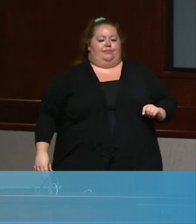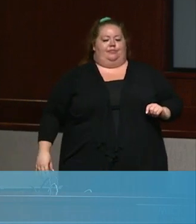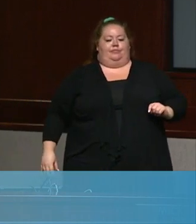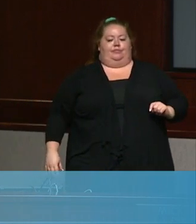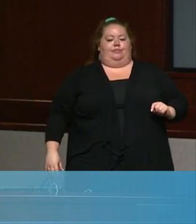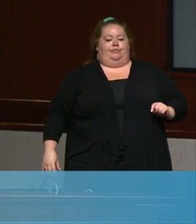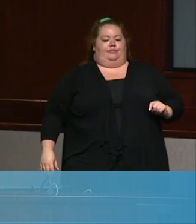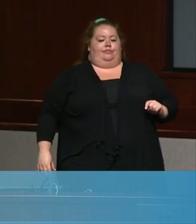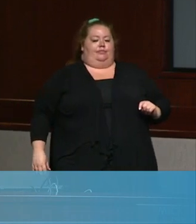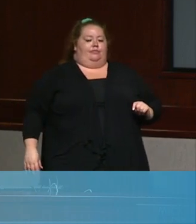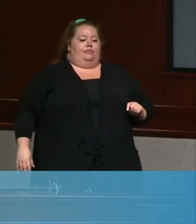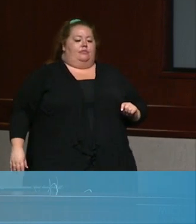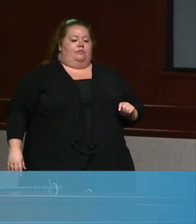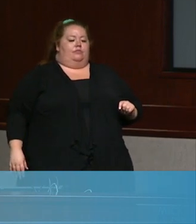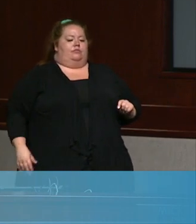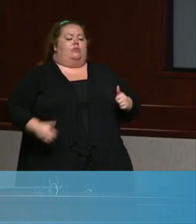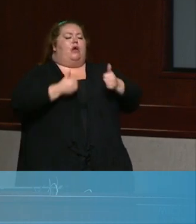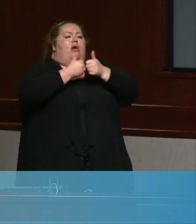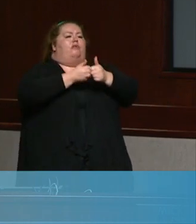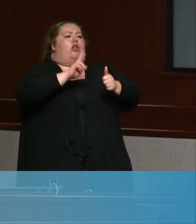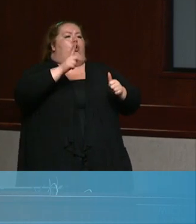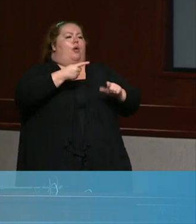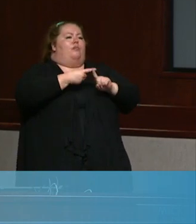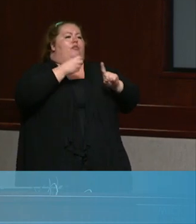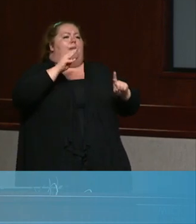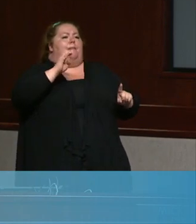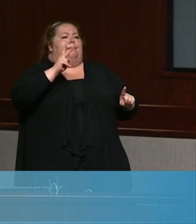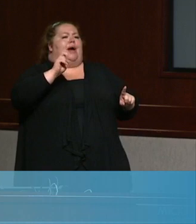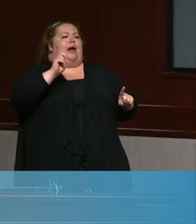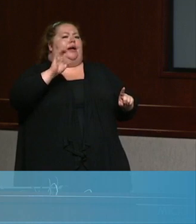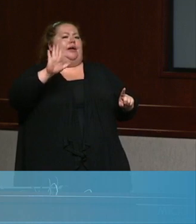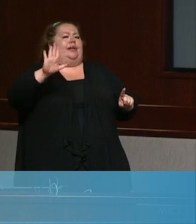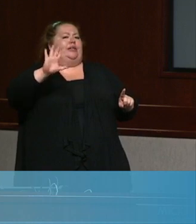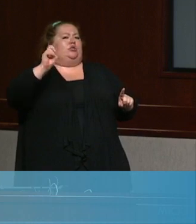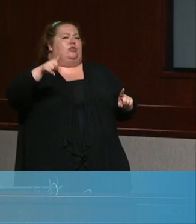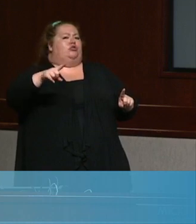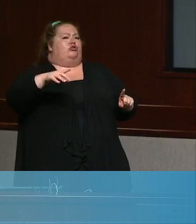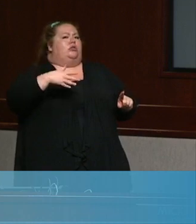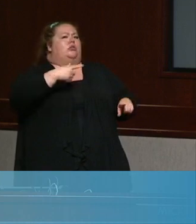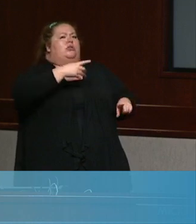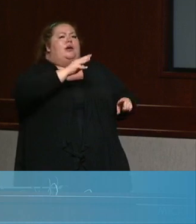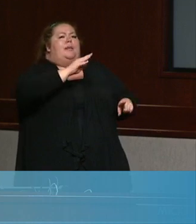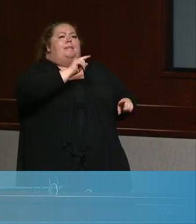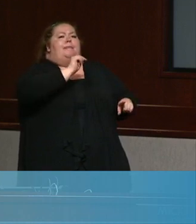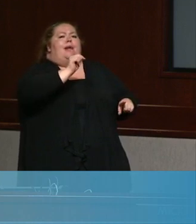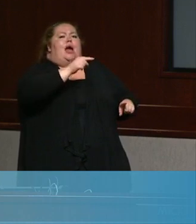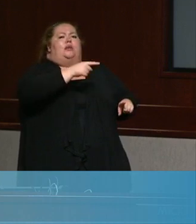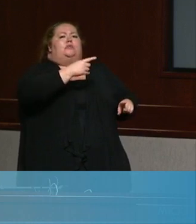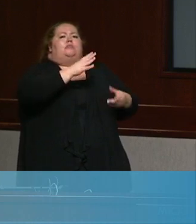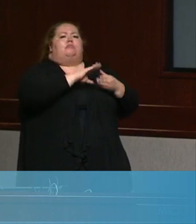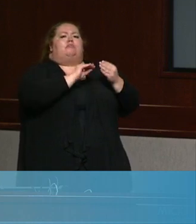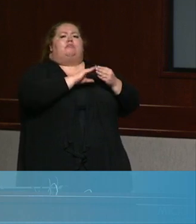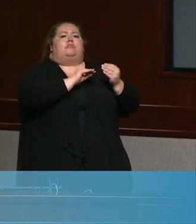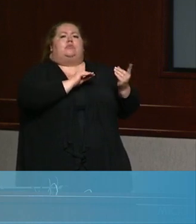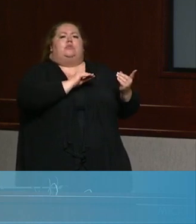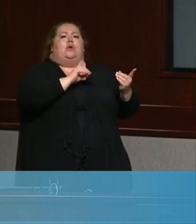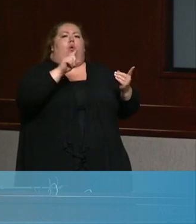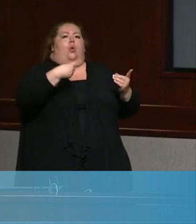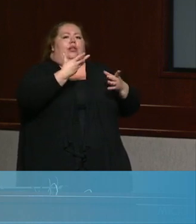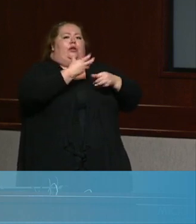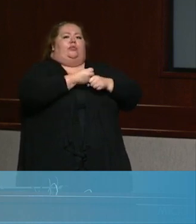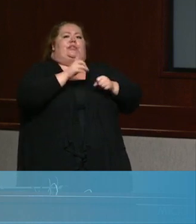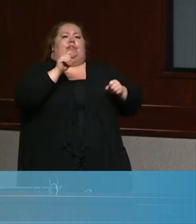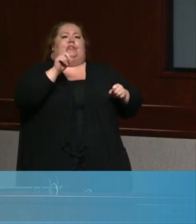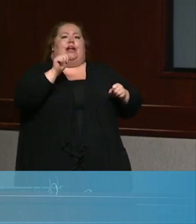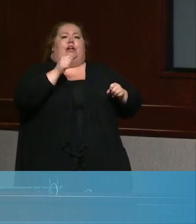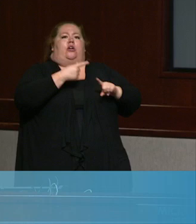Yeah, follow-up from Mike's questions. Mr. Constantine had said something about only receiving data from the